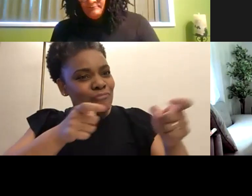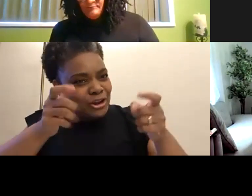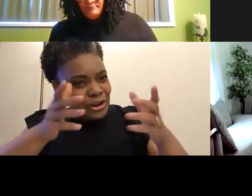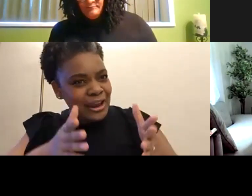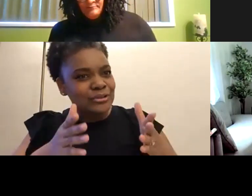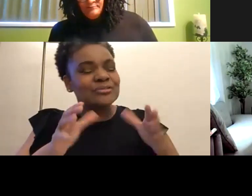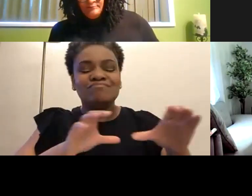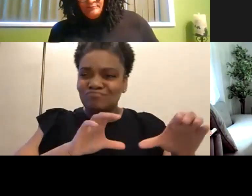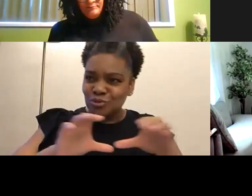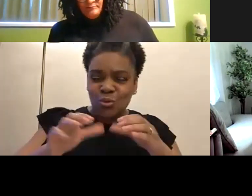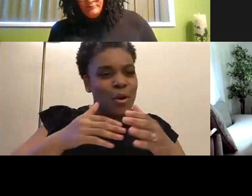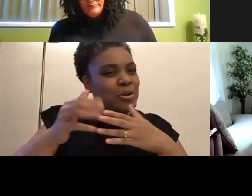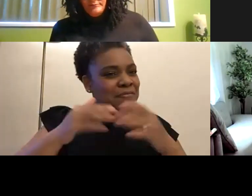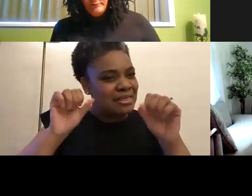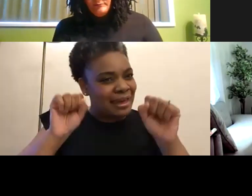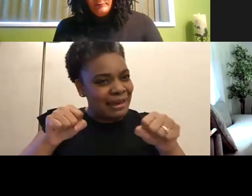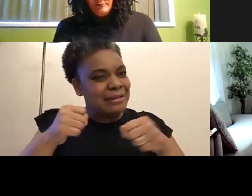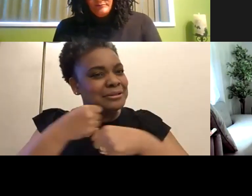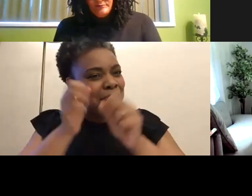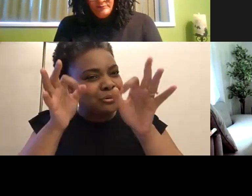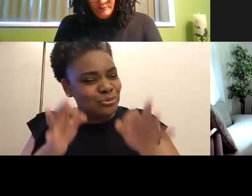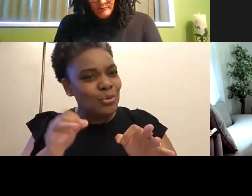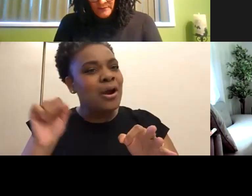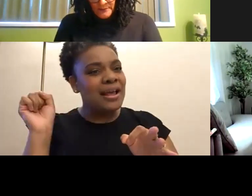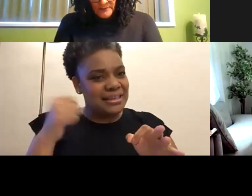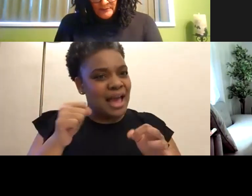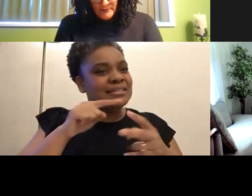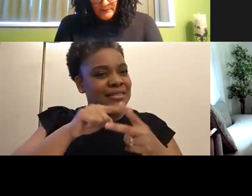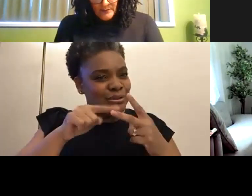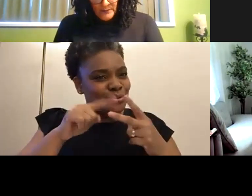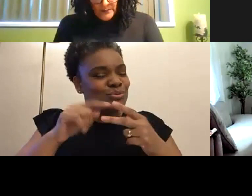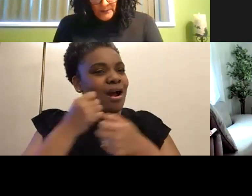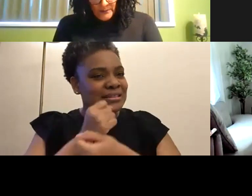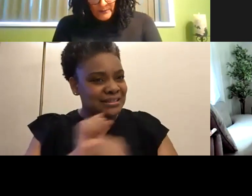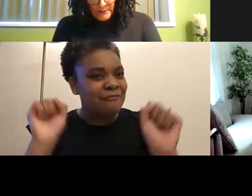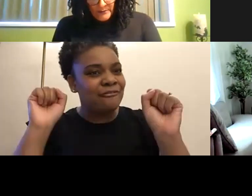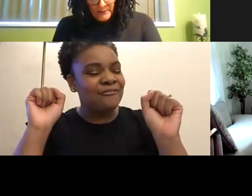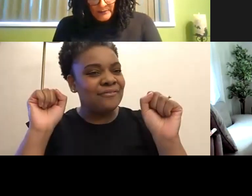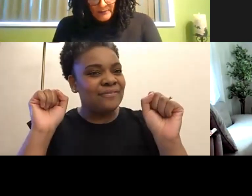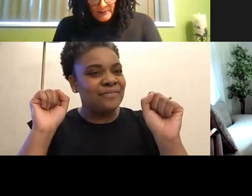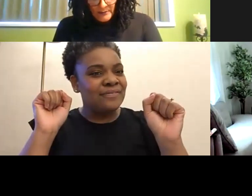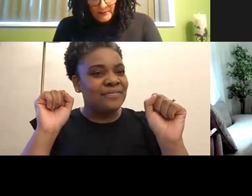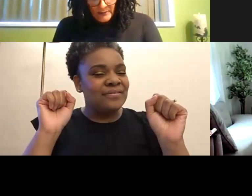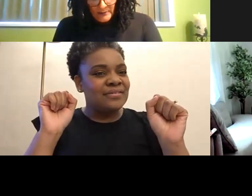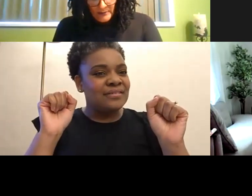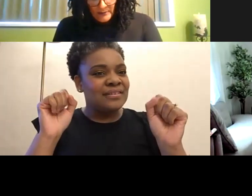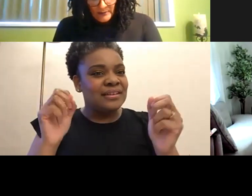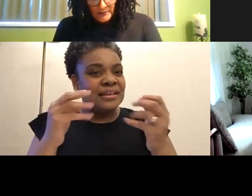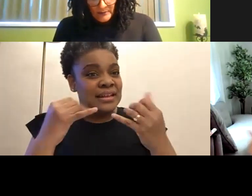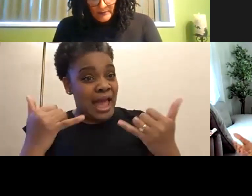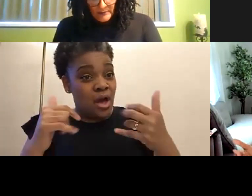what they can to make sure that the vaccines are safe. Even going as far as to